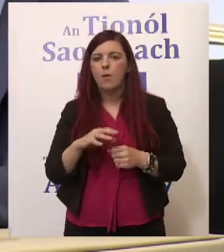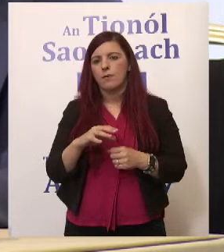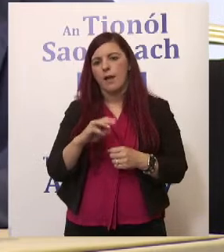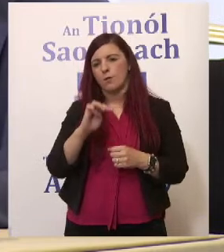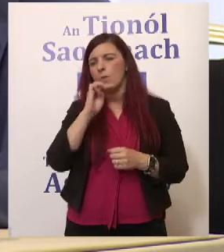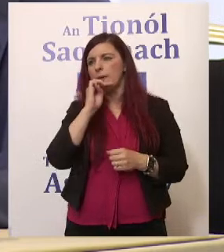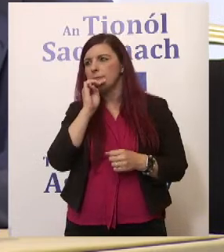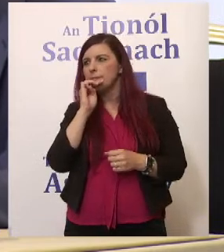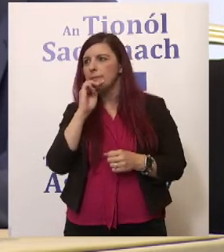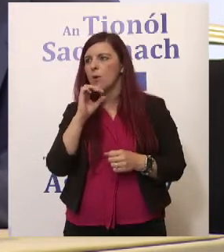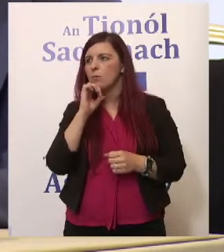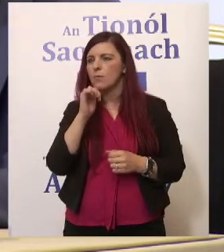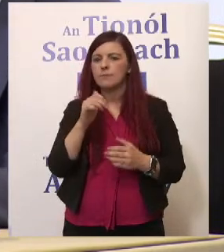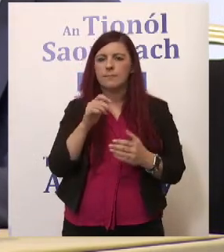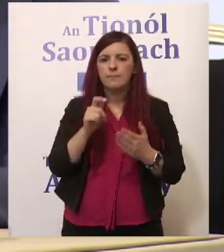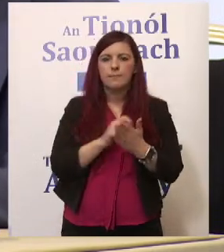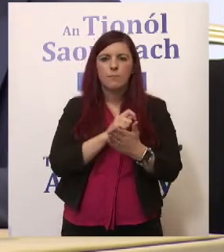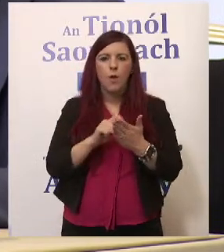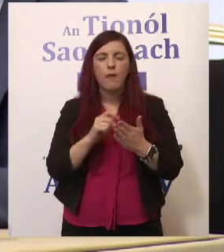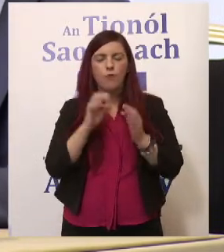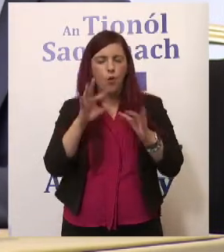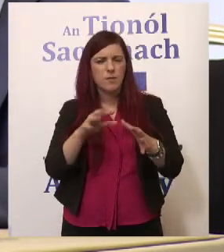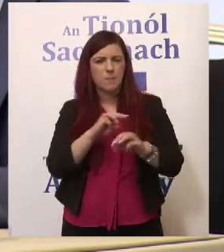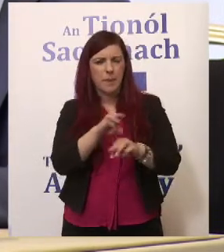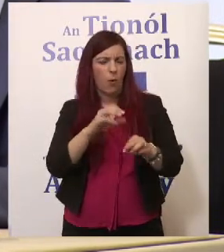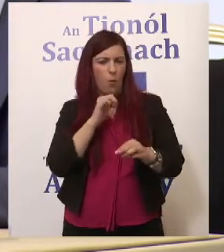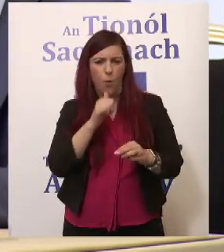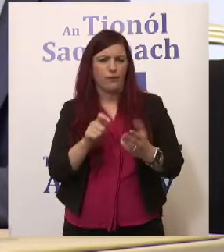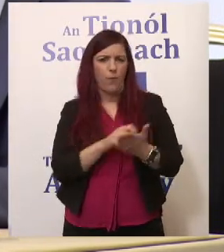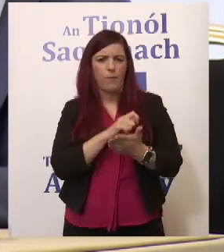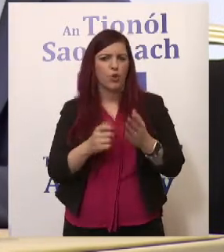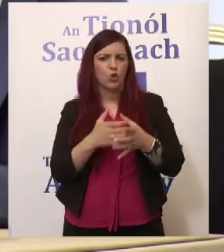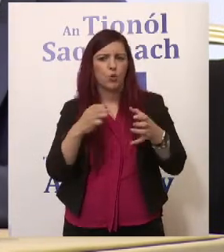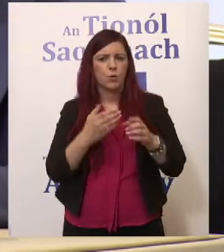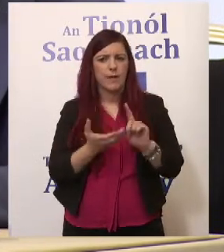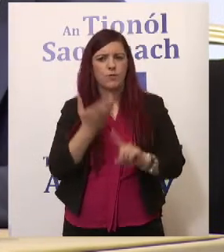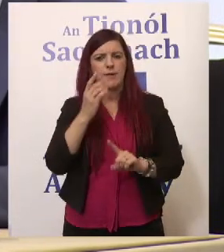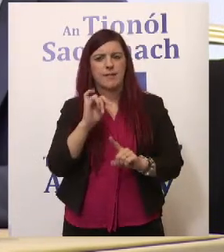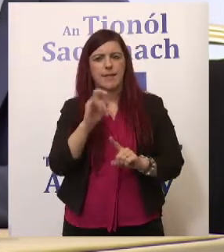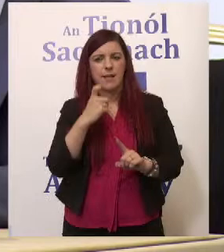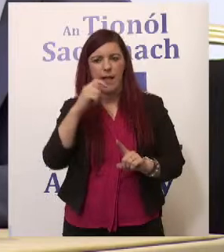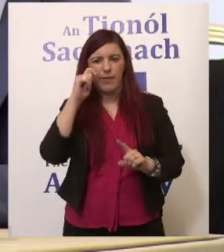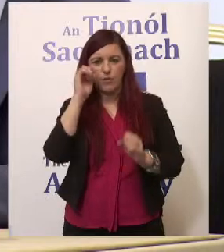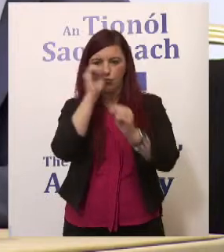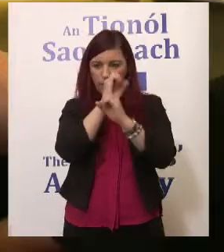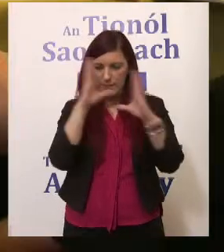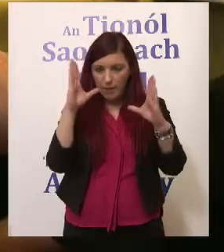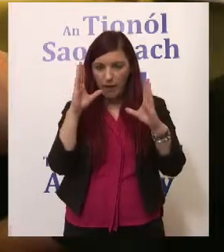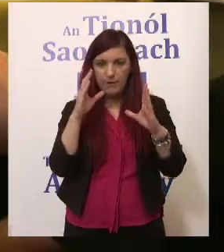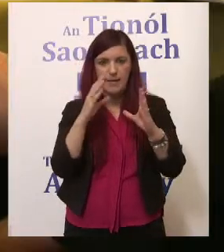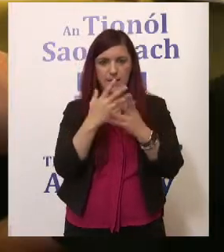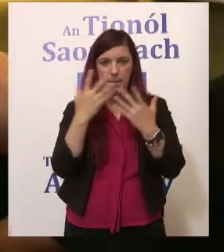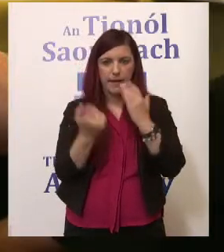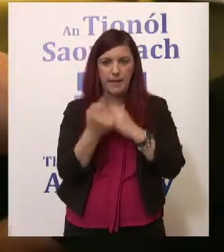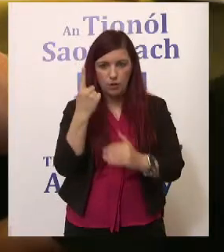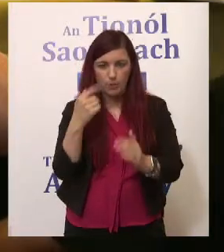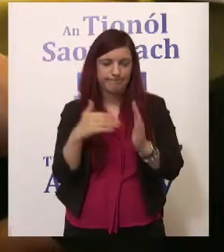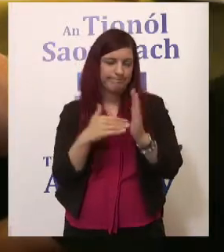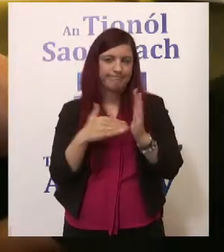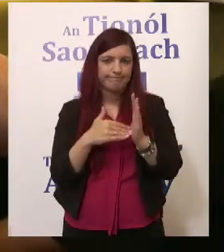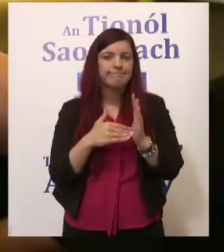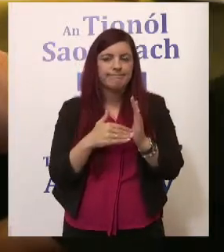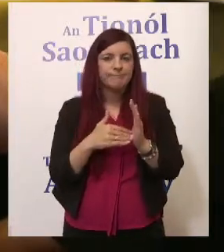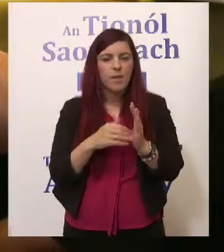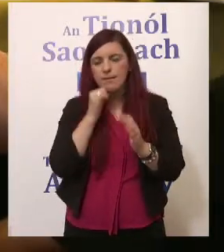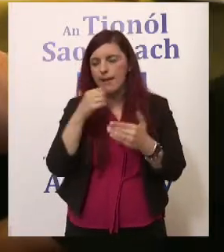and businesses don't vote for huge increases in taxes. I think transparency is definitely a huge issue. And,